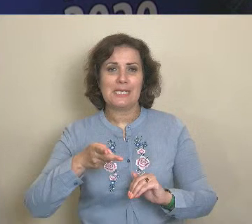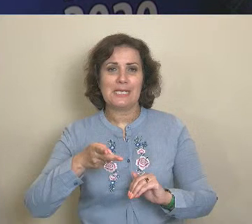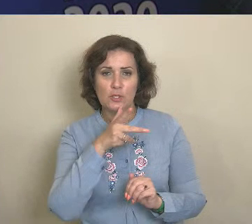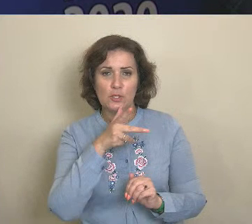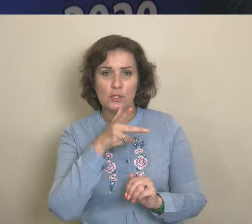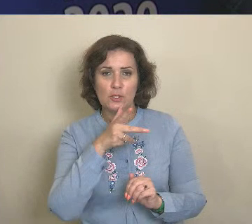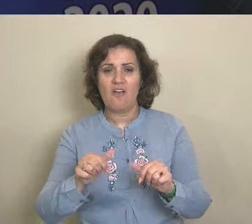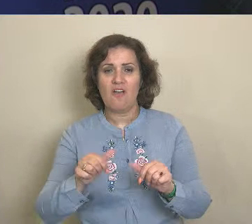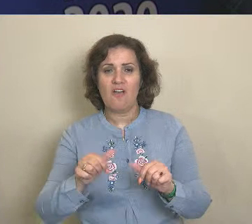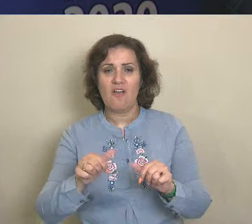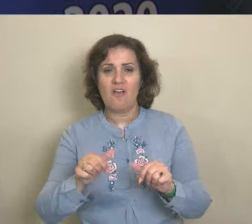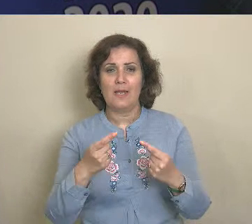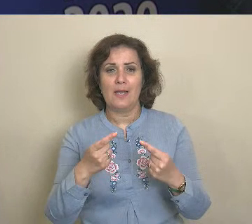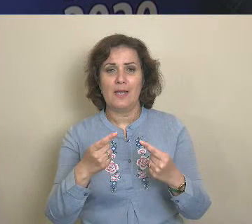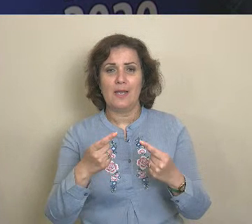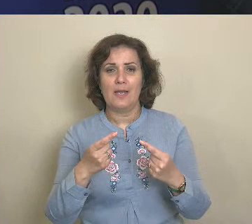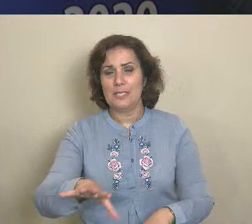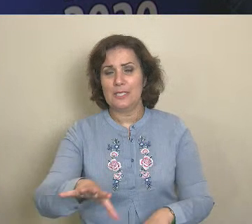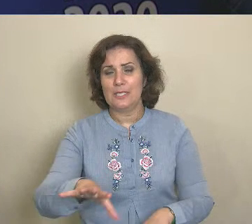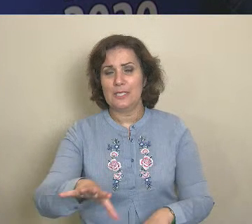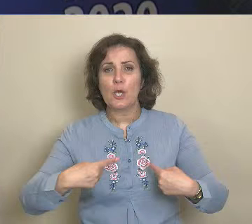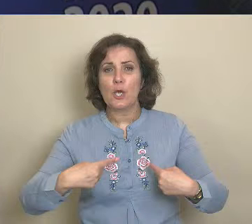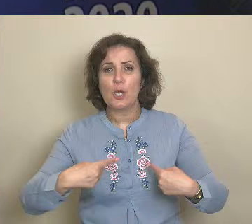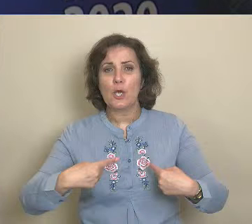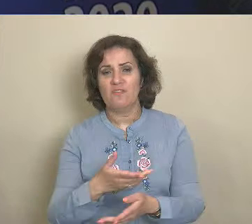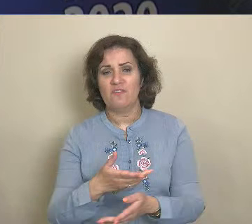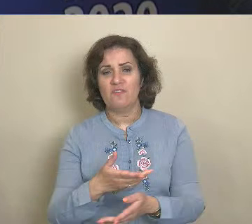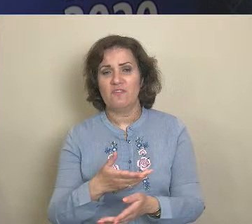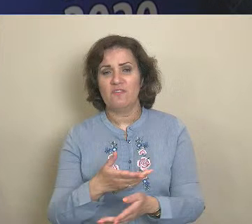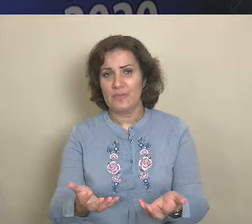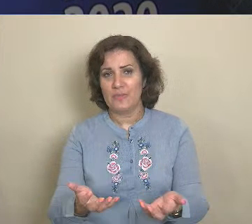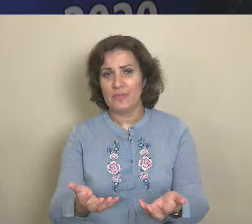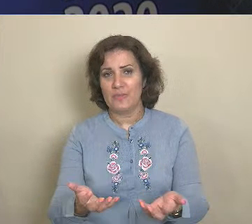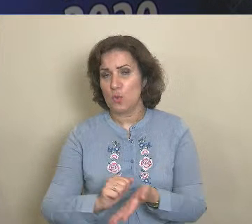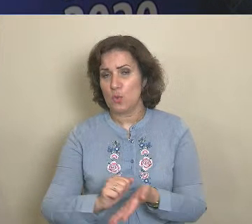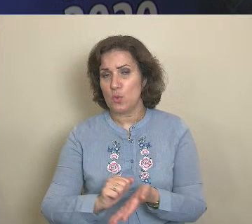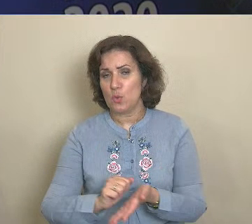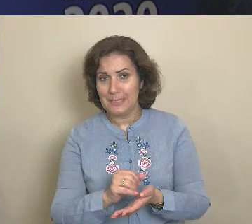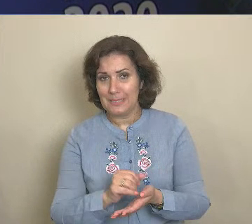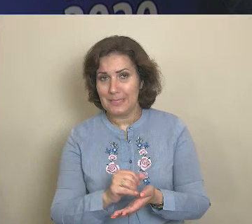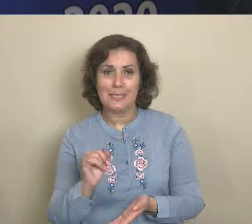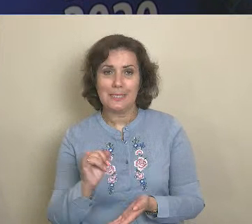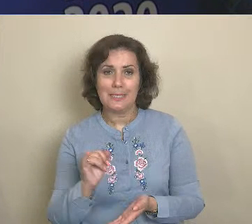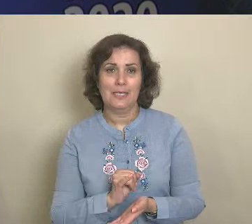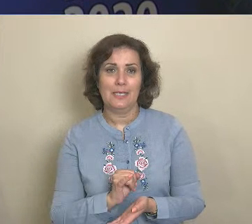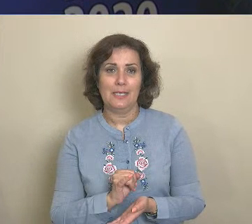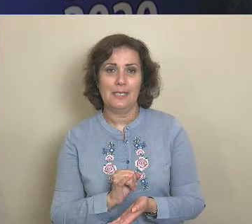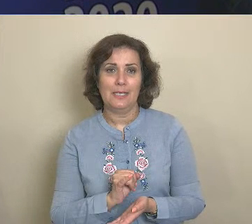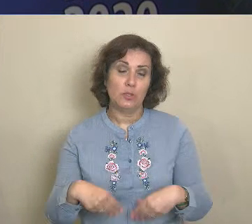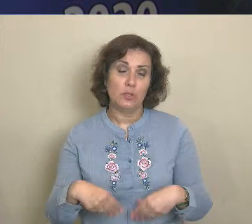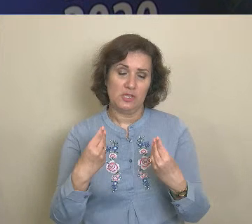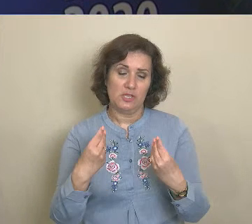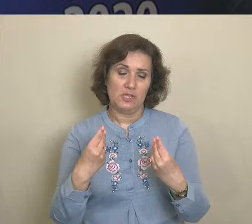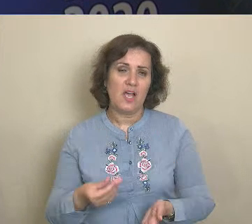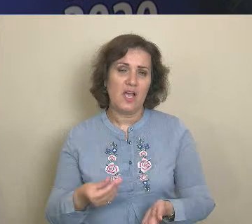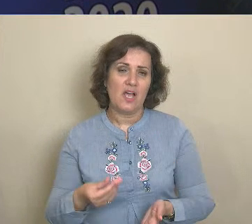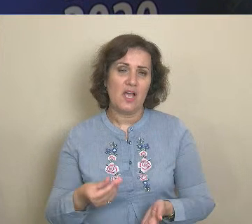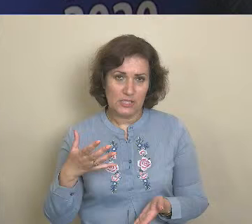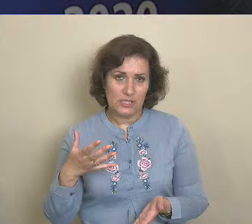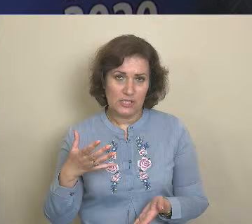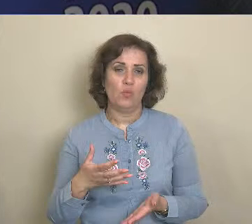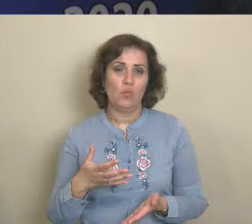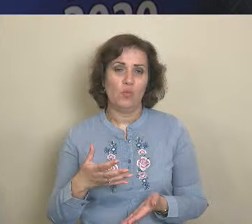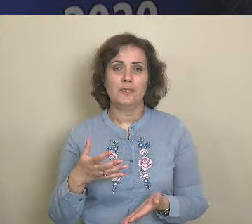of September, the term for setting up the territorial constituencies has expired. We